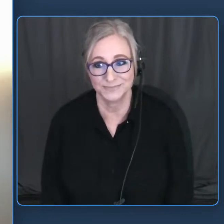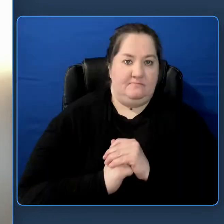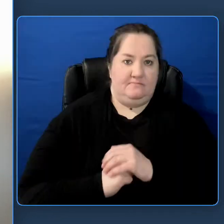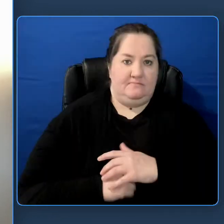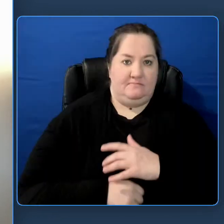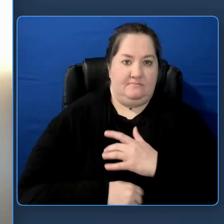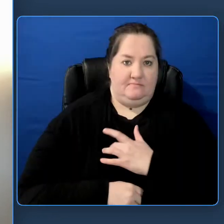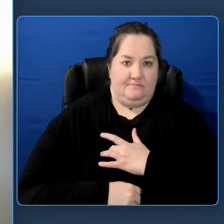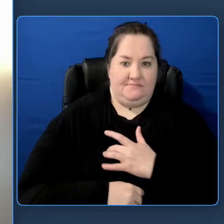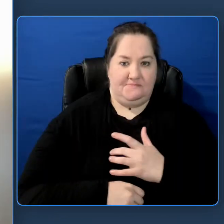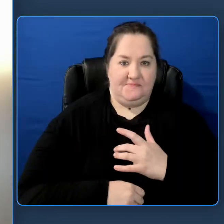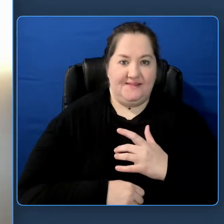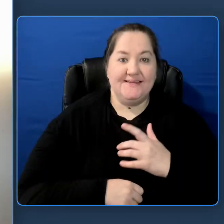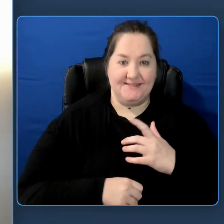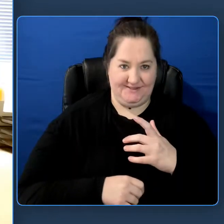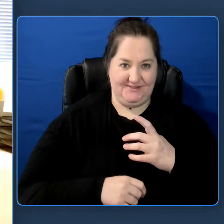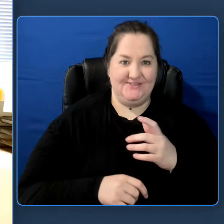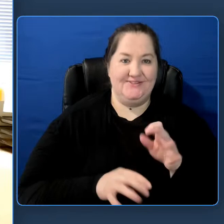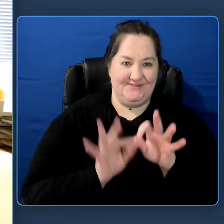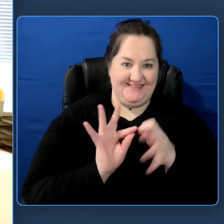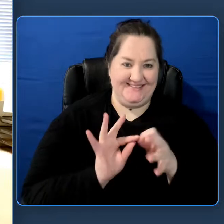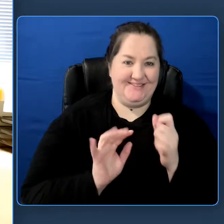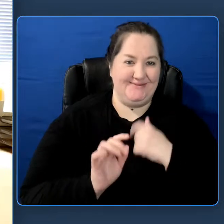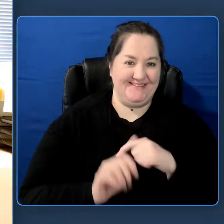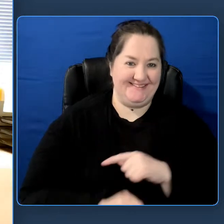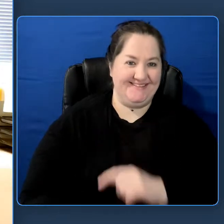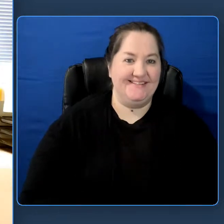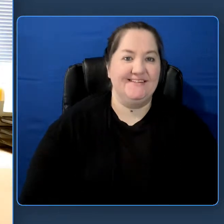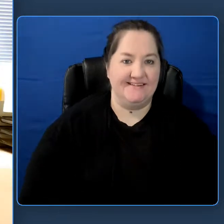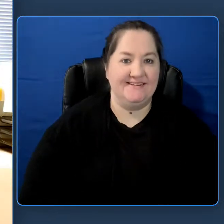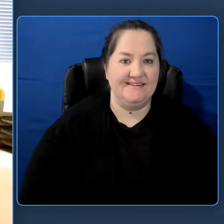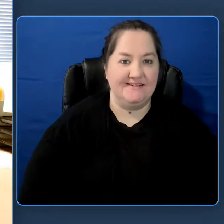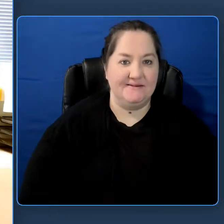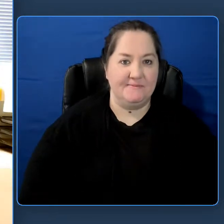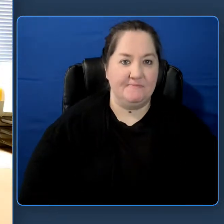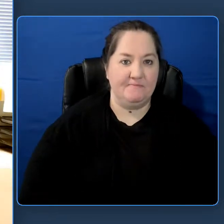to you. I think they're going to switch interpreters now.